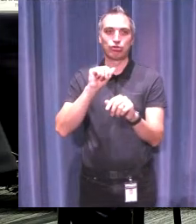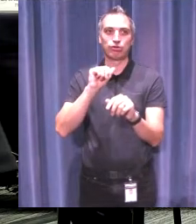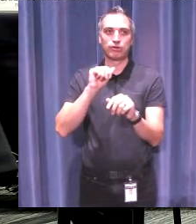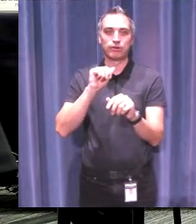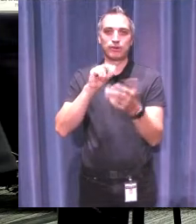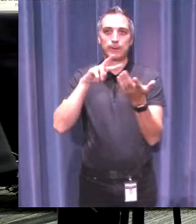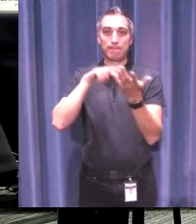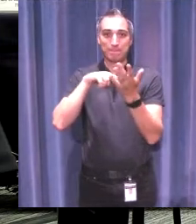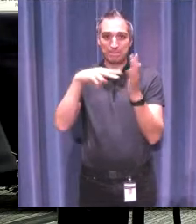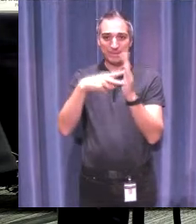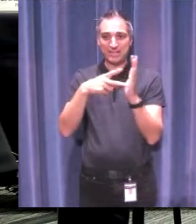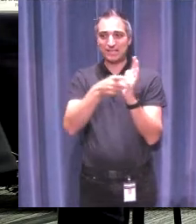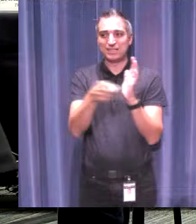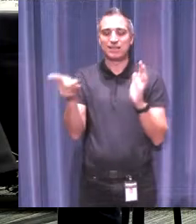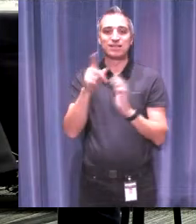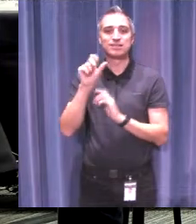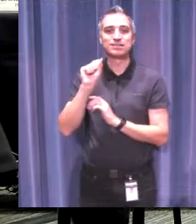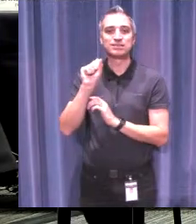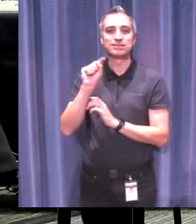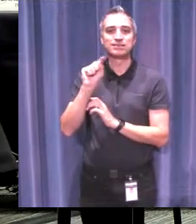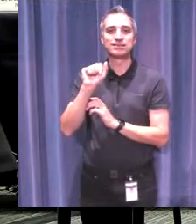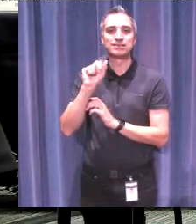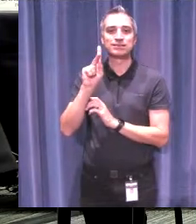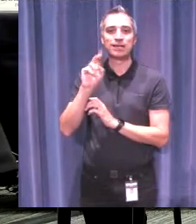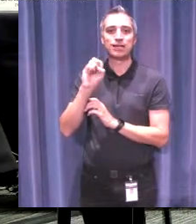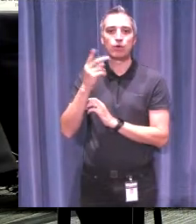not popular with the stakeholders.